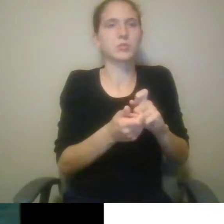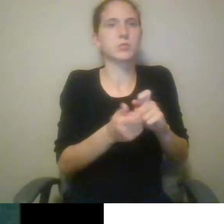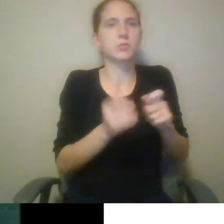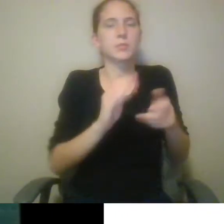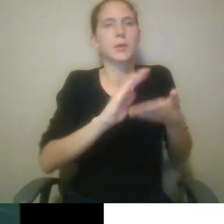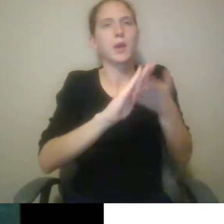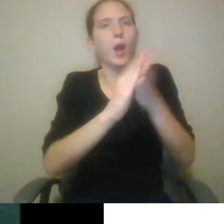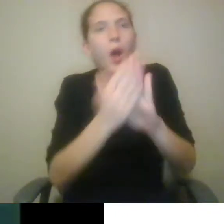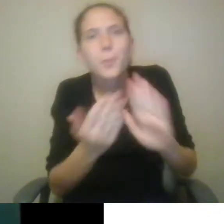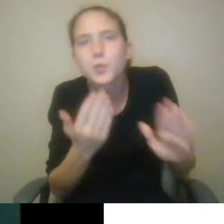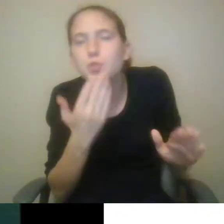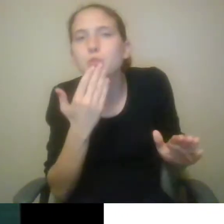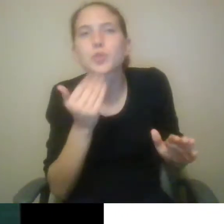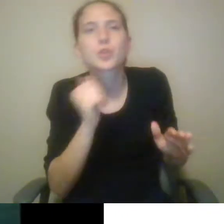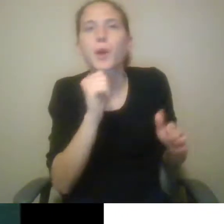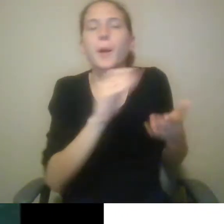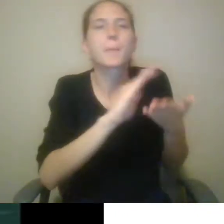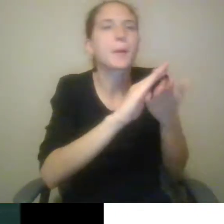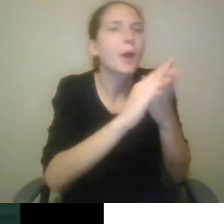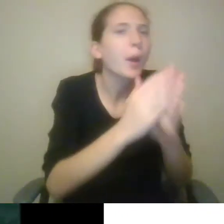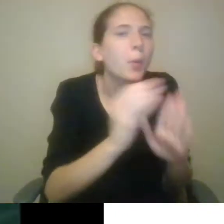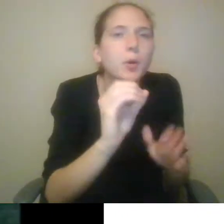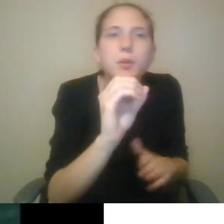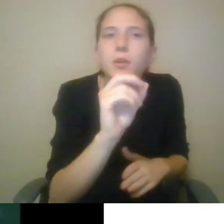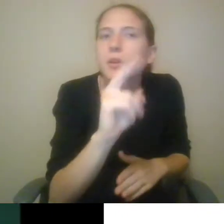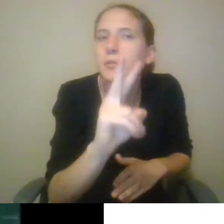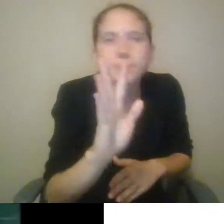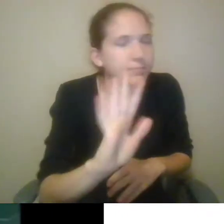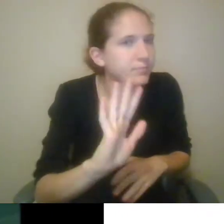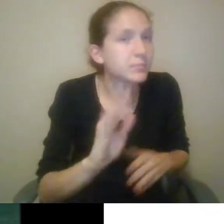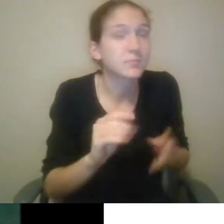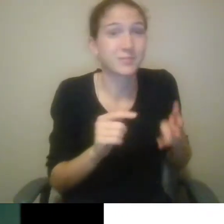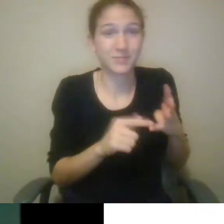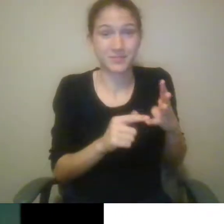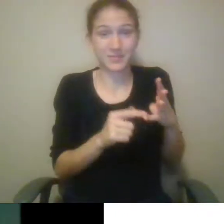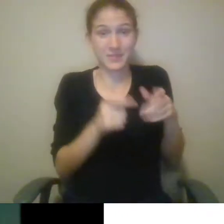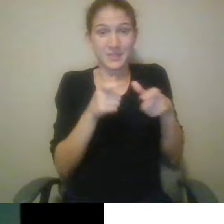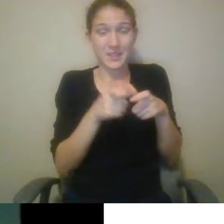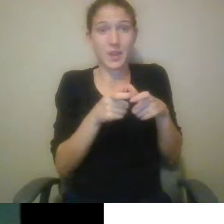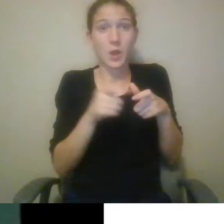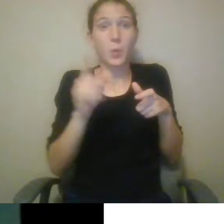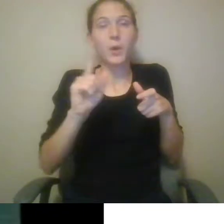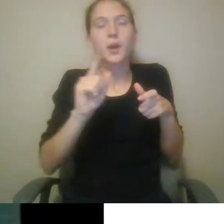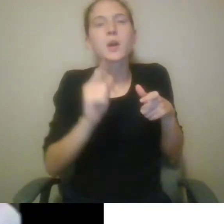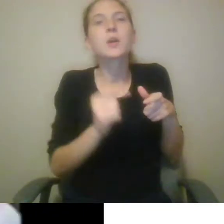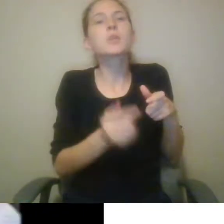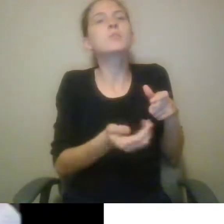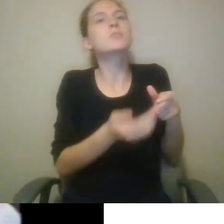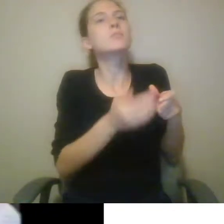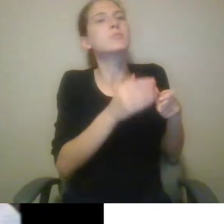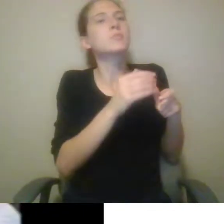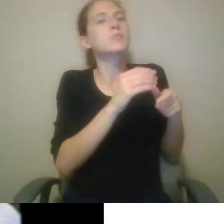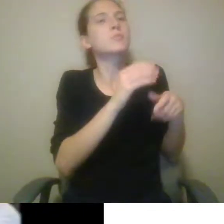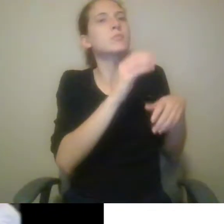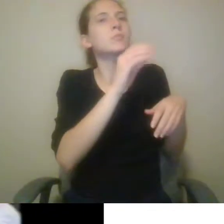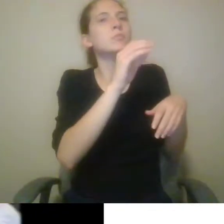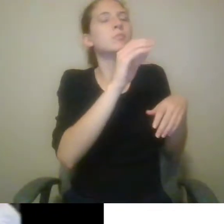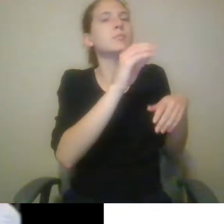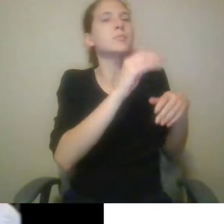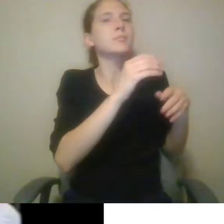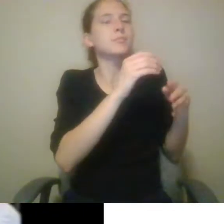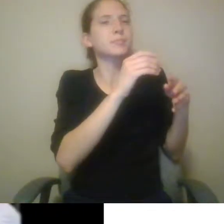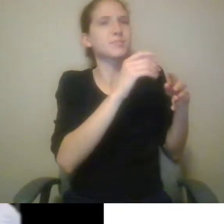and the water will come together to form sugar and oxygen. Beth? I understand. So is